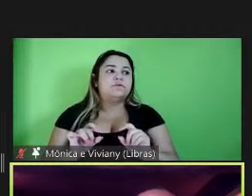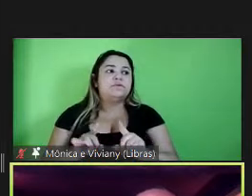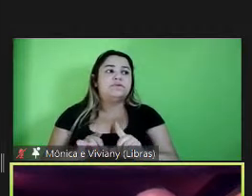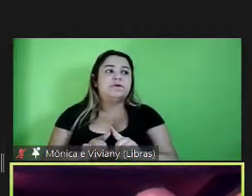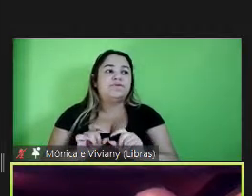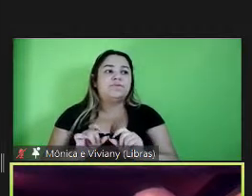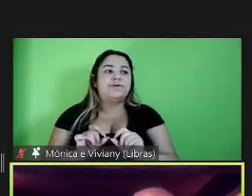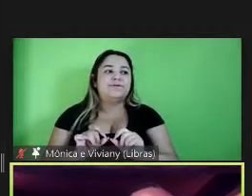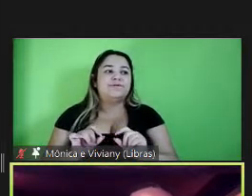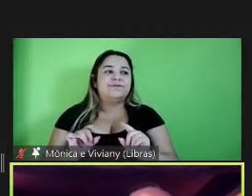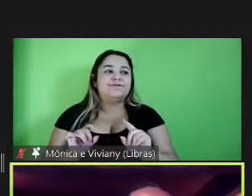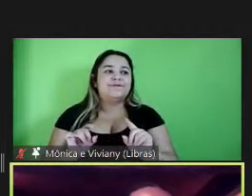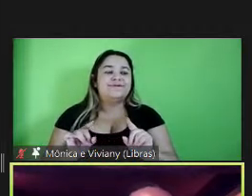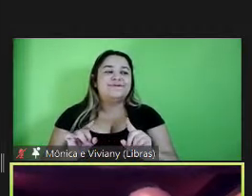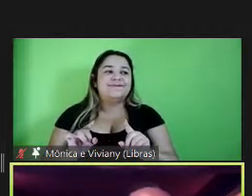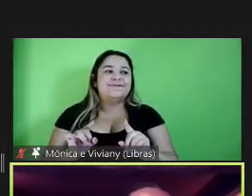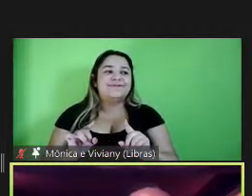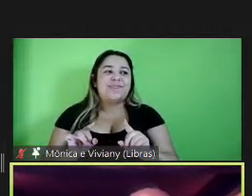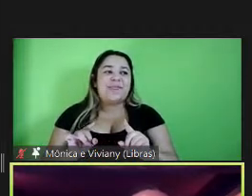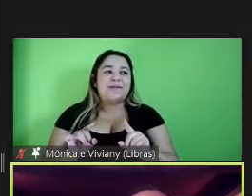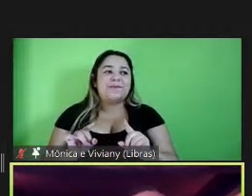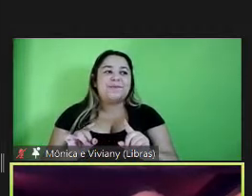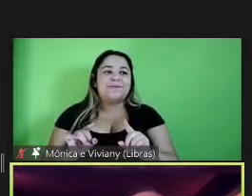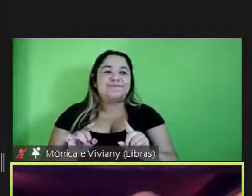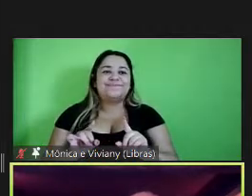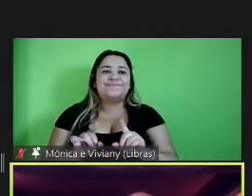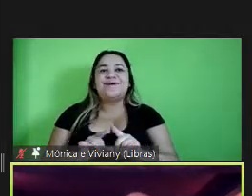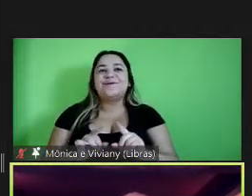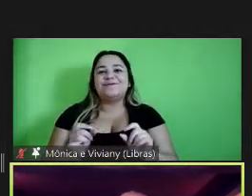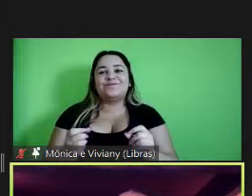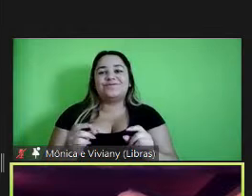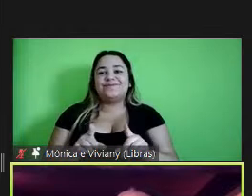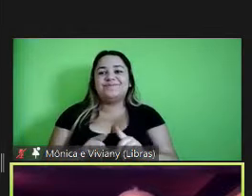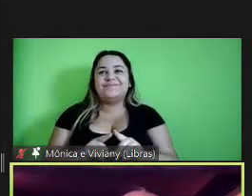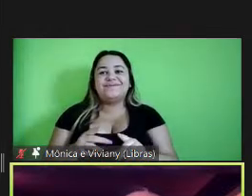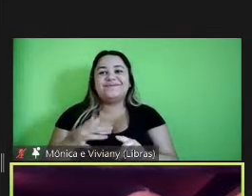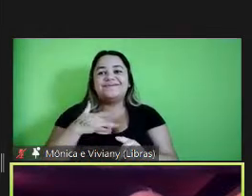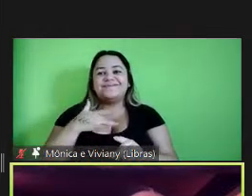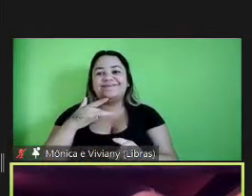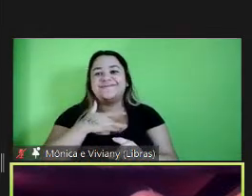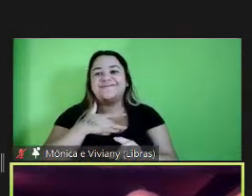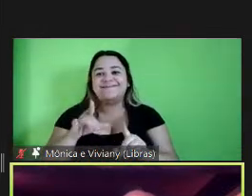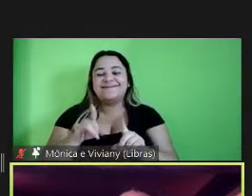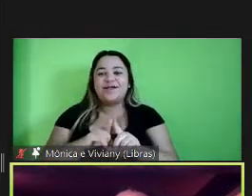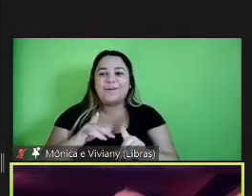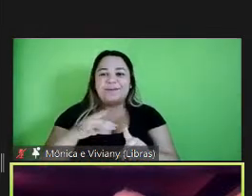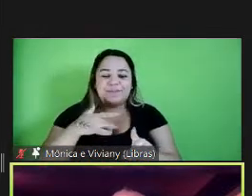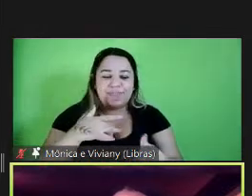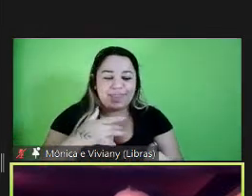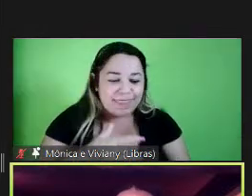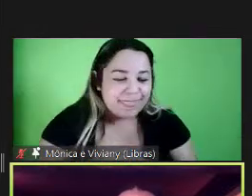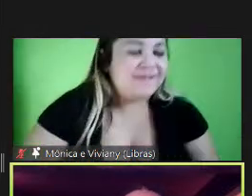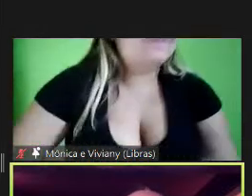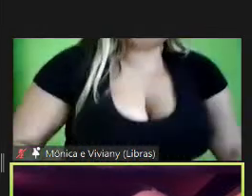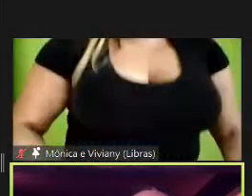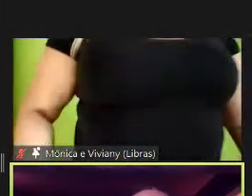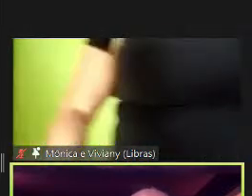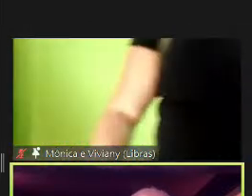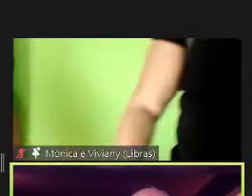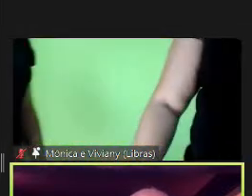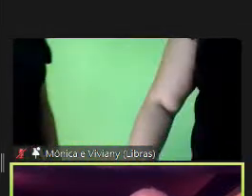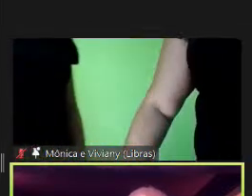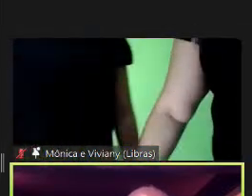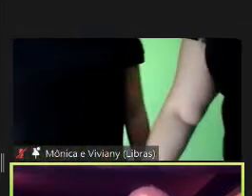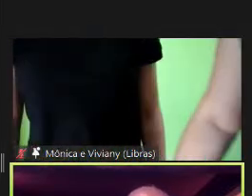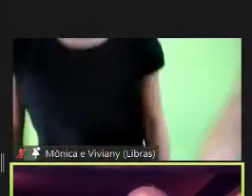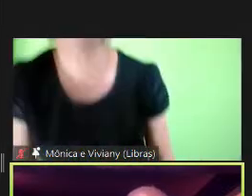approaches, looking at patient-centered, client-centered issues. I heard with intent and a lot of interest